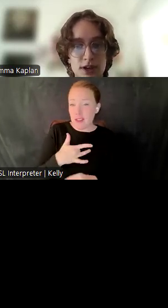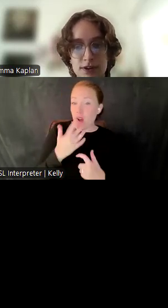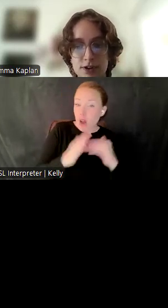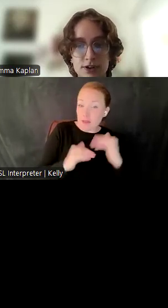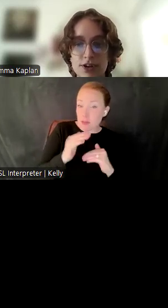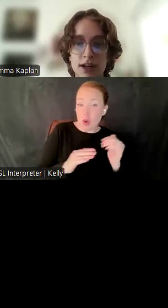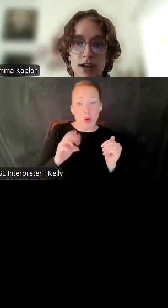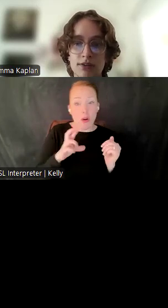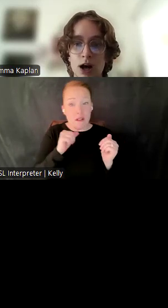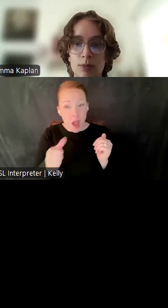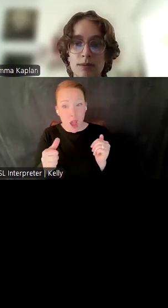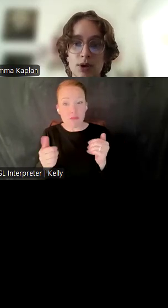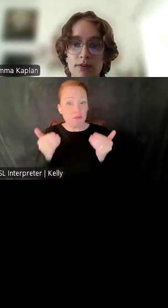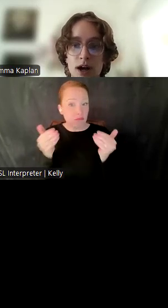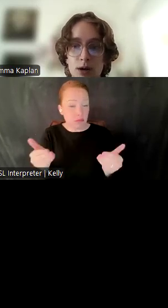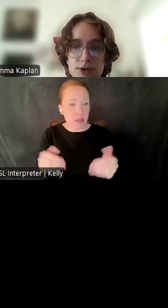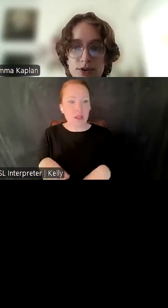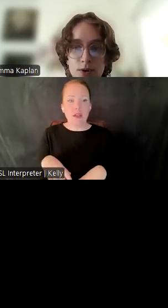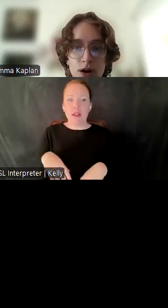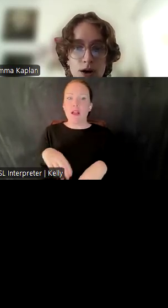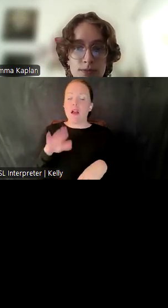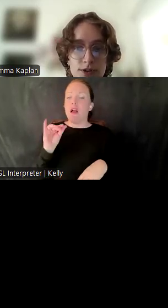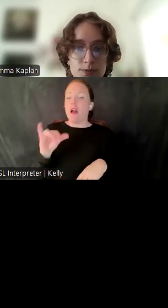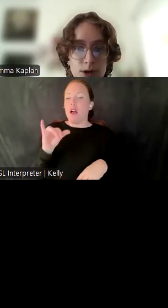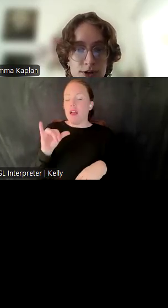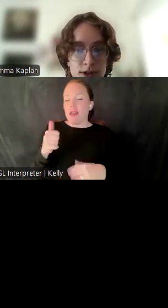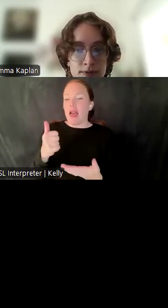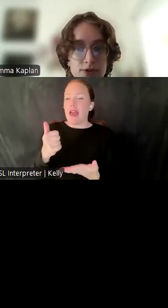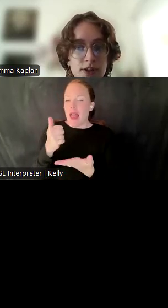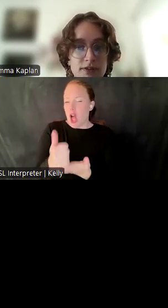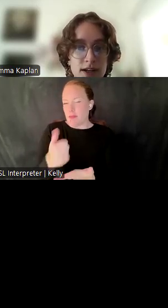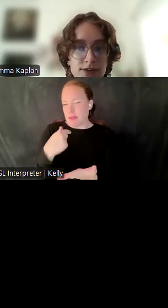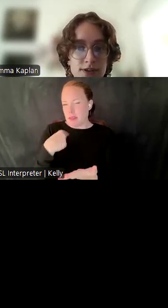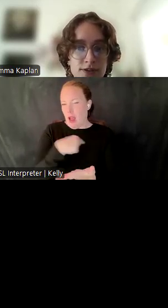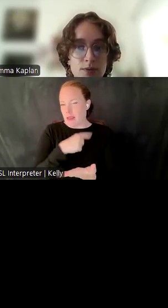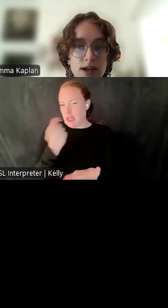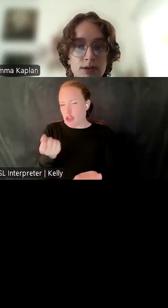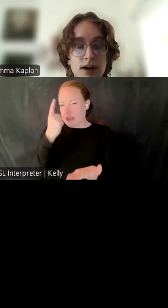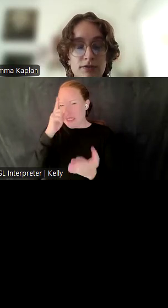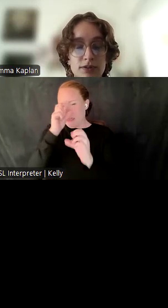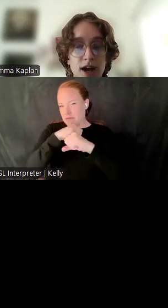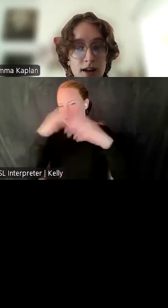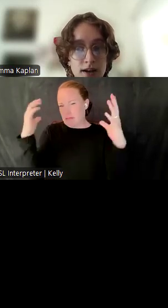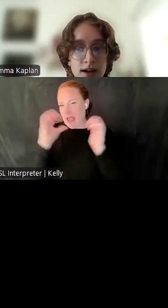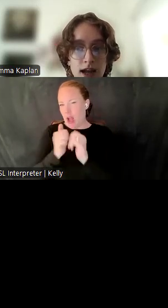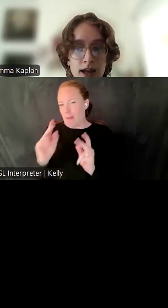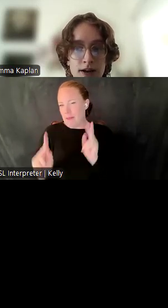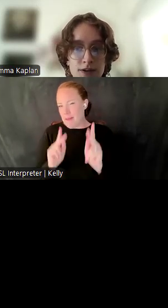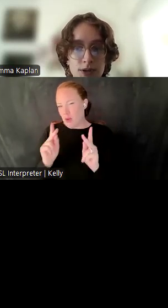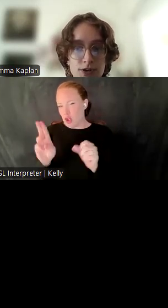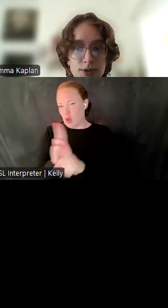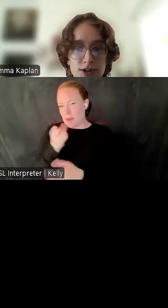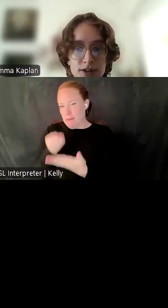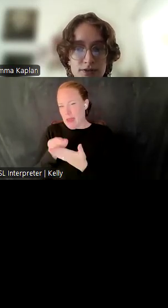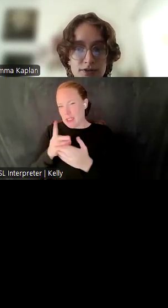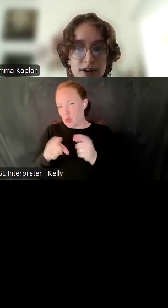These also give us an understanding of how people have helped or harmed this person using their finances so that we can be mindful of that